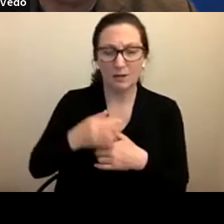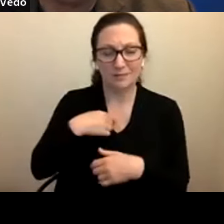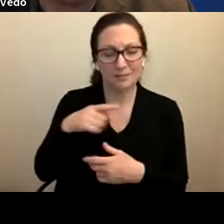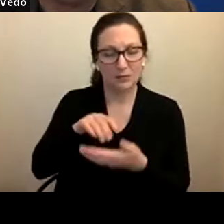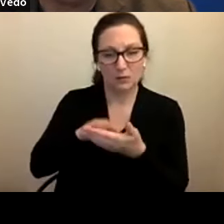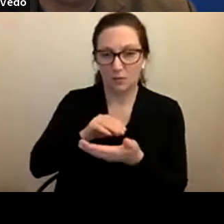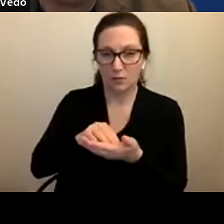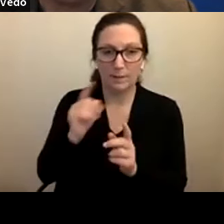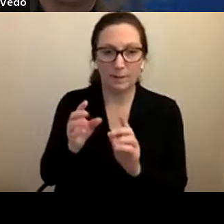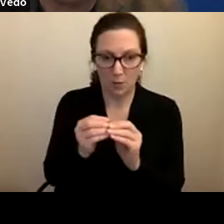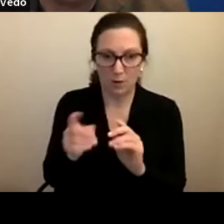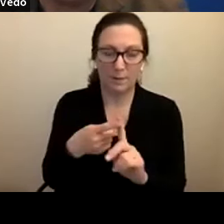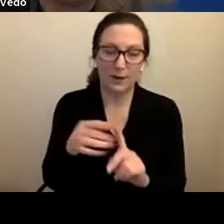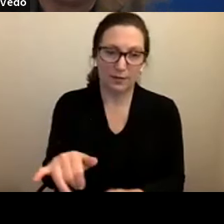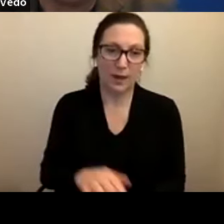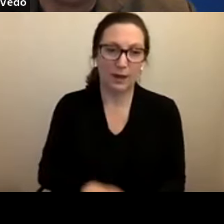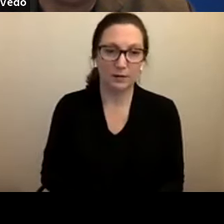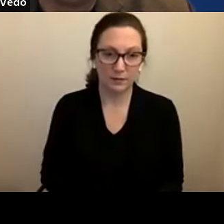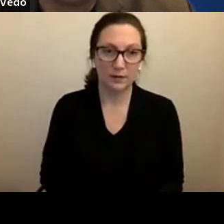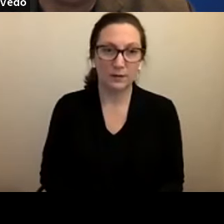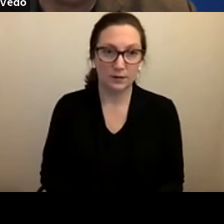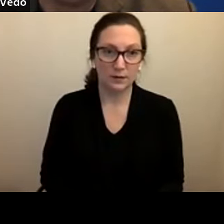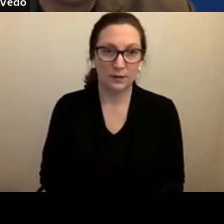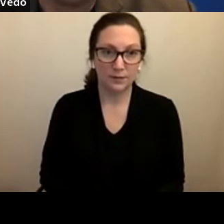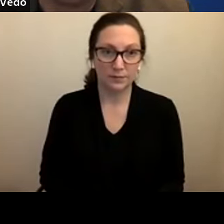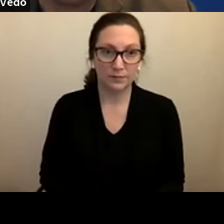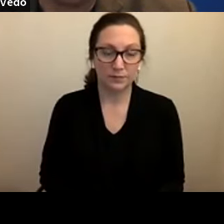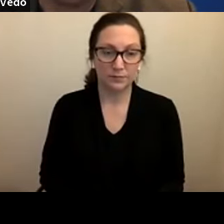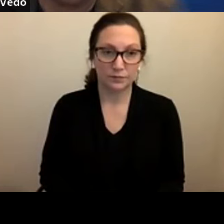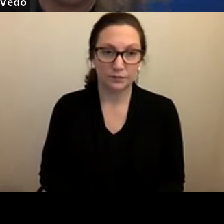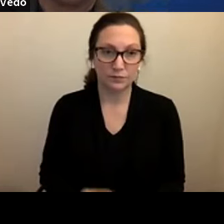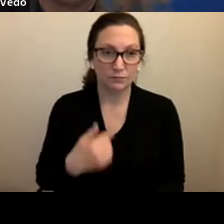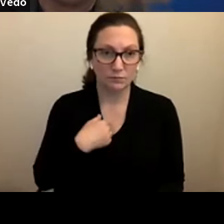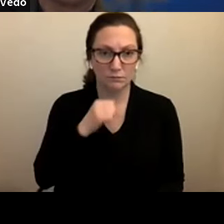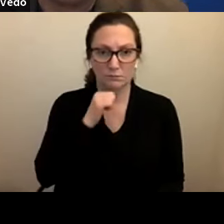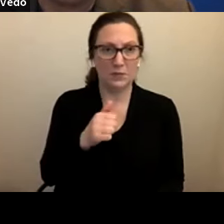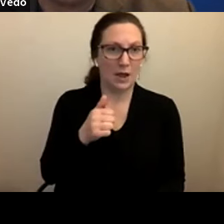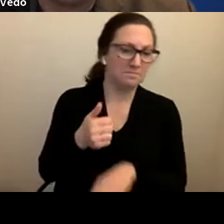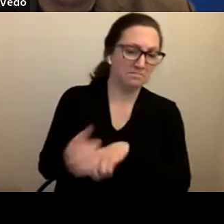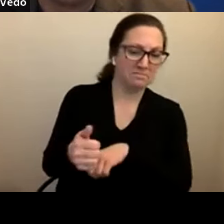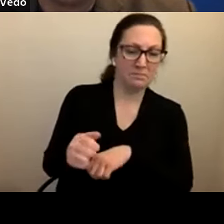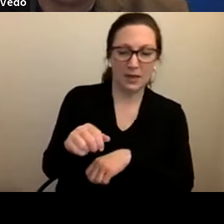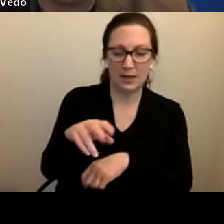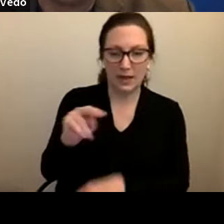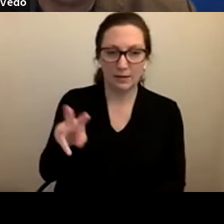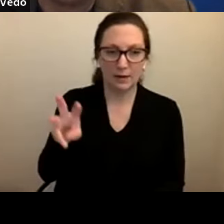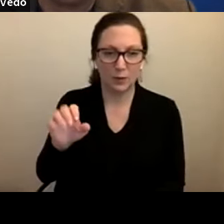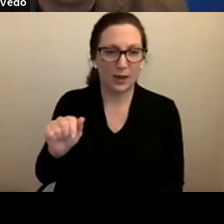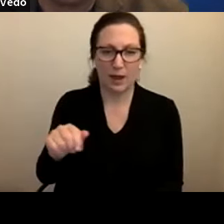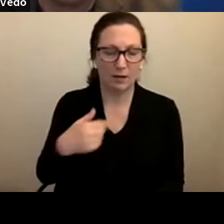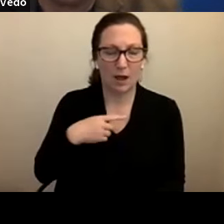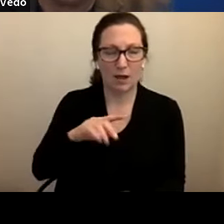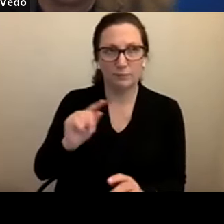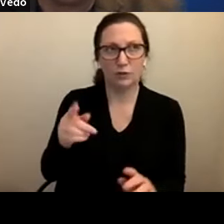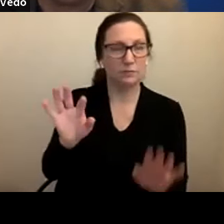things about that. So I'm not accusing, I'm raising a question, because I